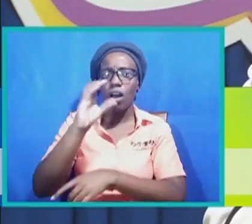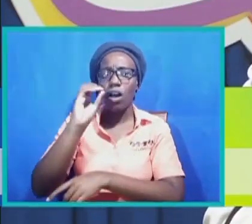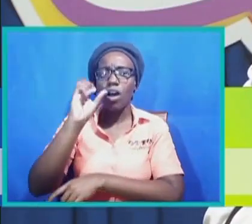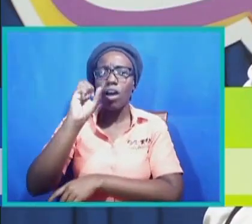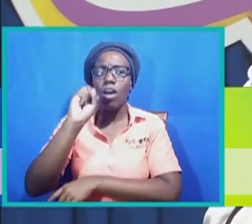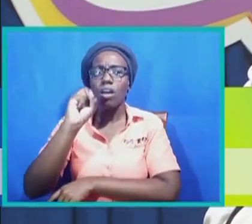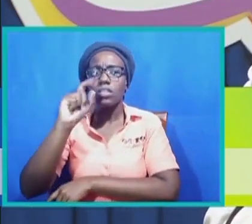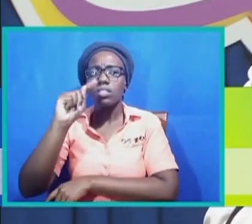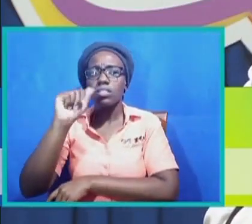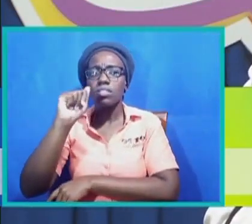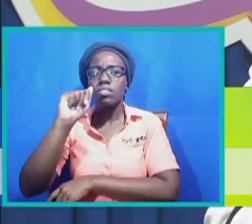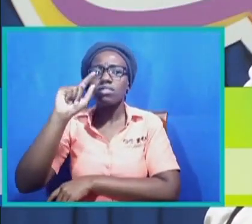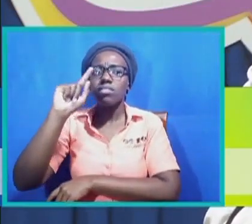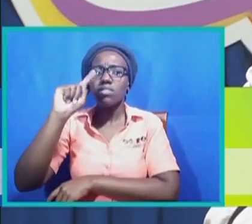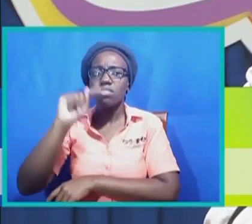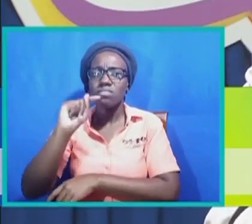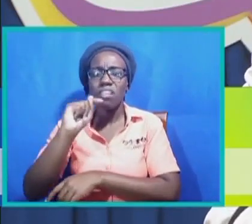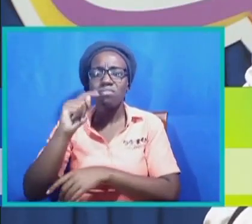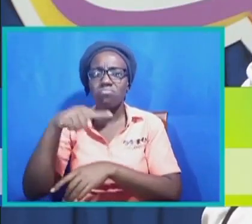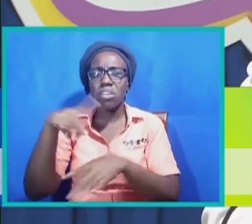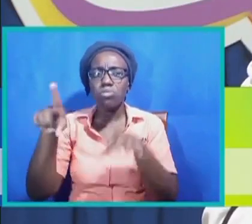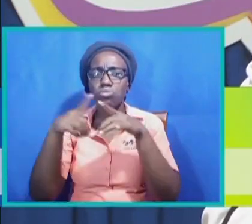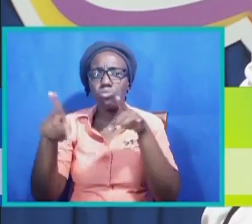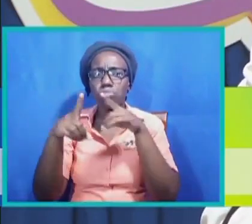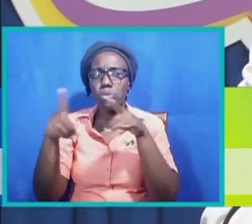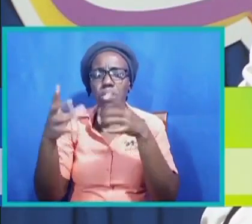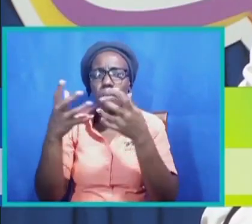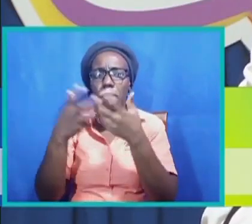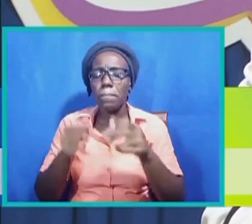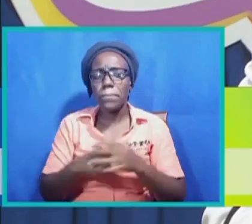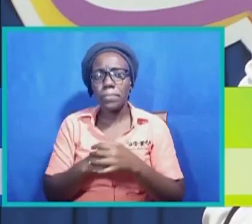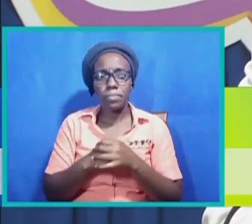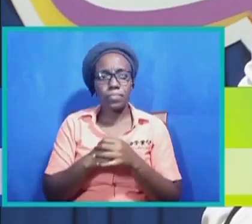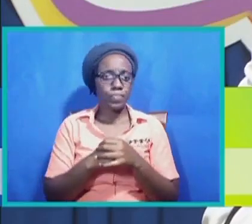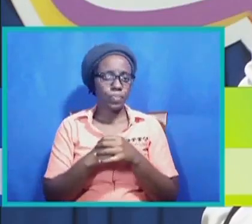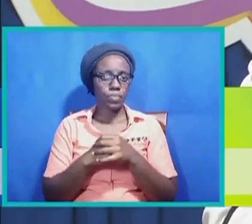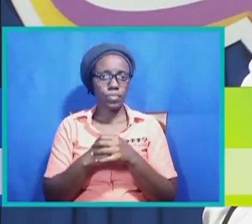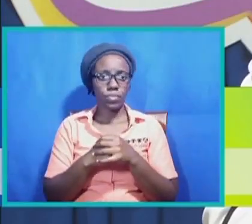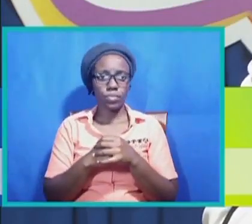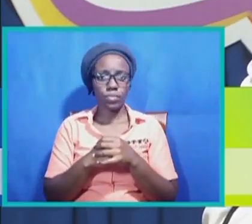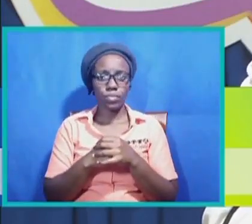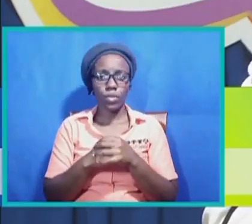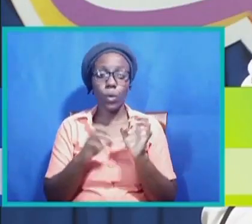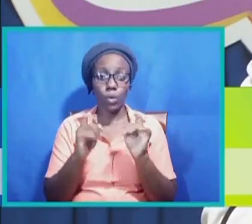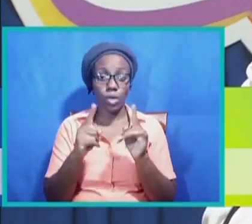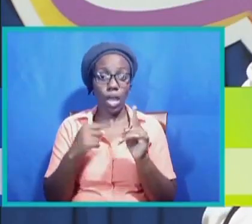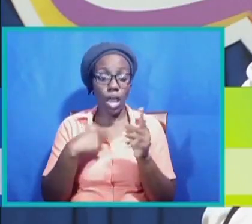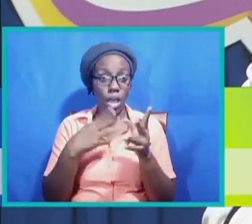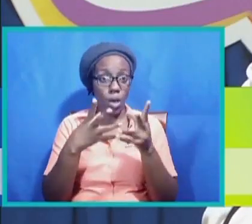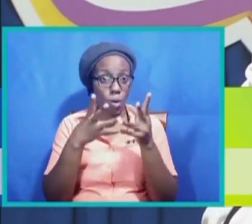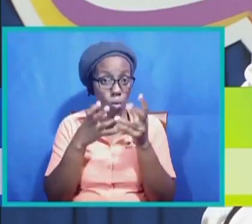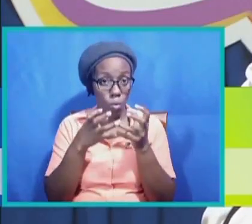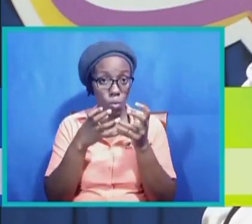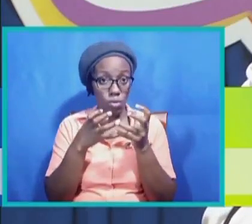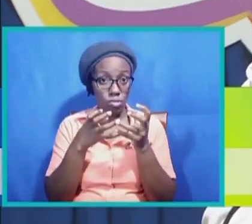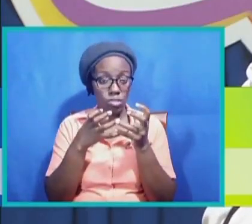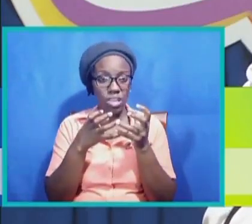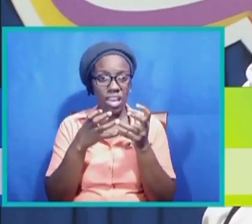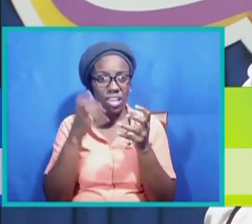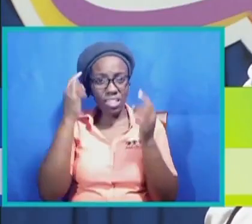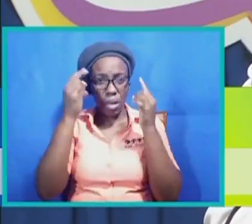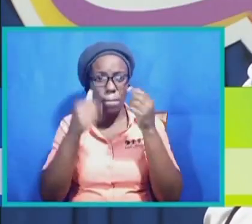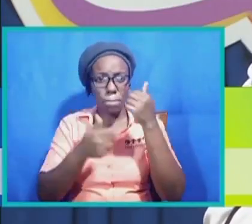that I'm going to use to address the situation. Okay, so I think most of the country knows by now that COSTAT serves a